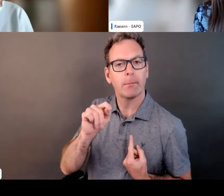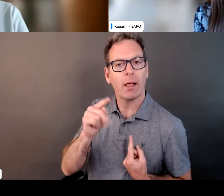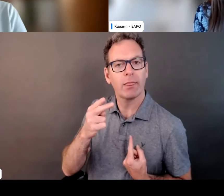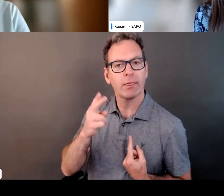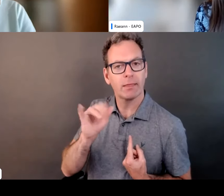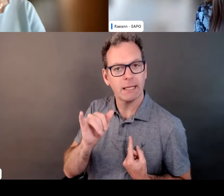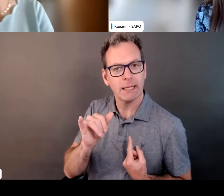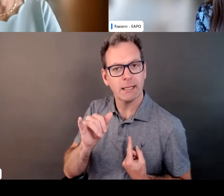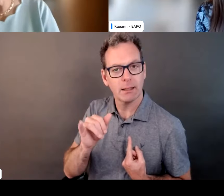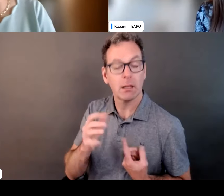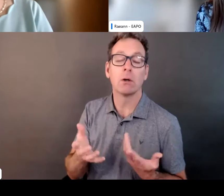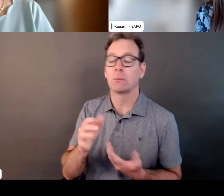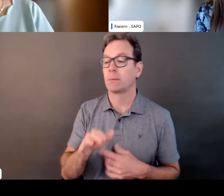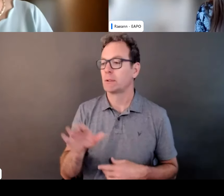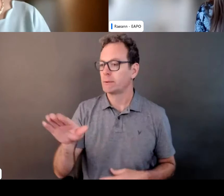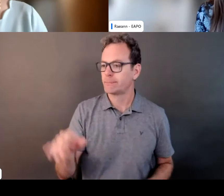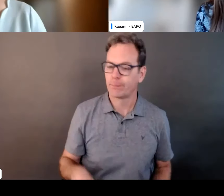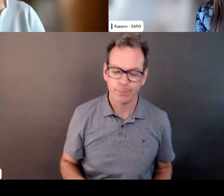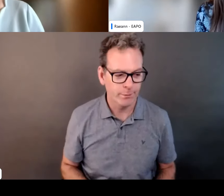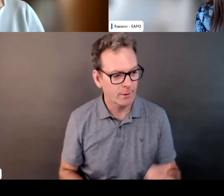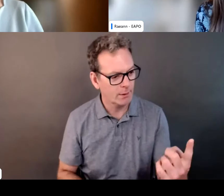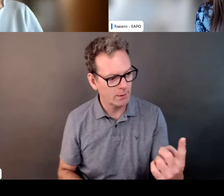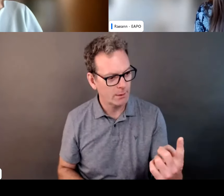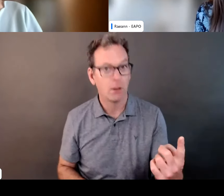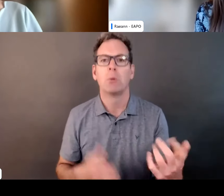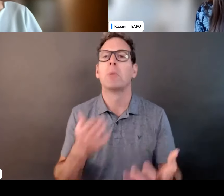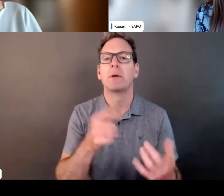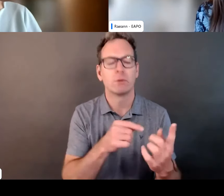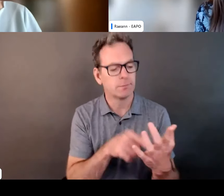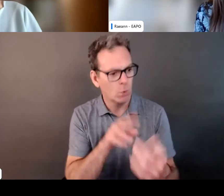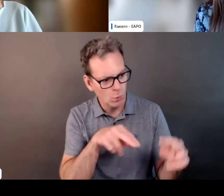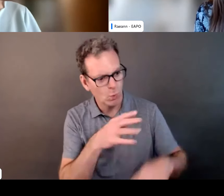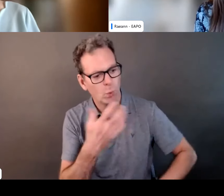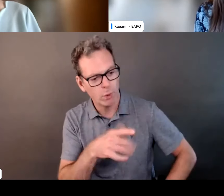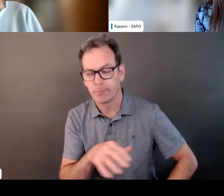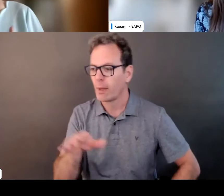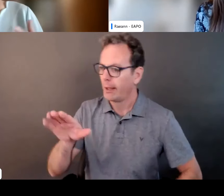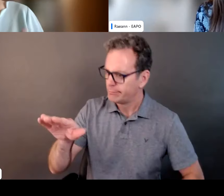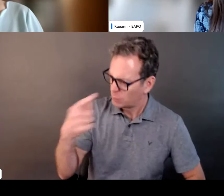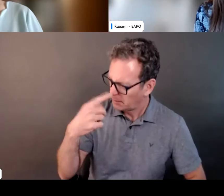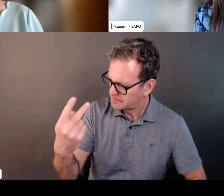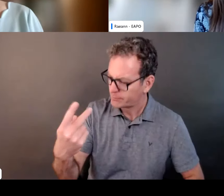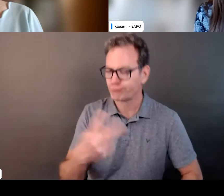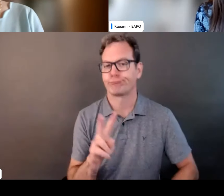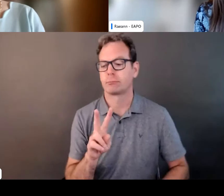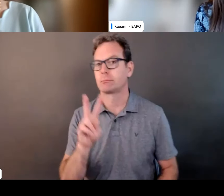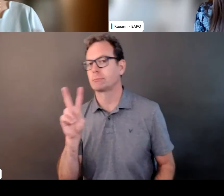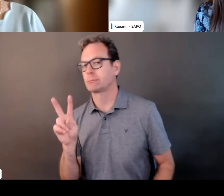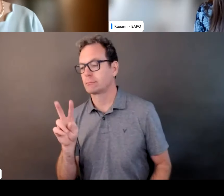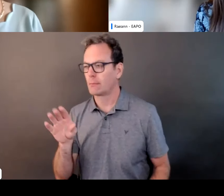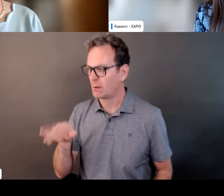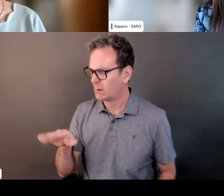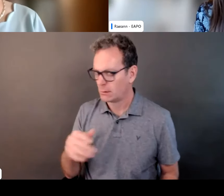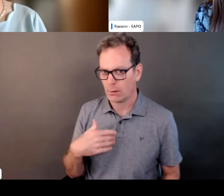wow, I can see your mom is a handful. And I can just see that you're kind